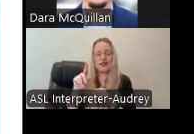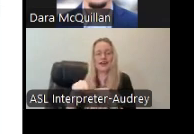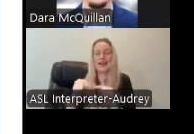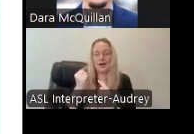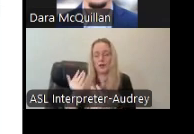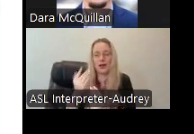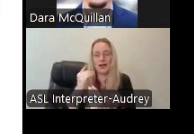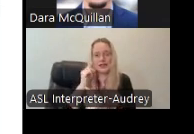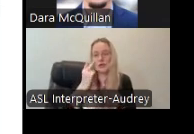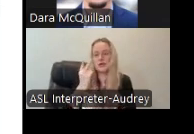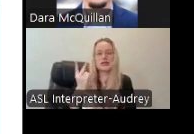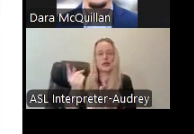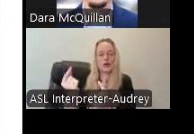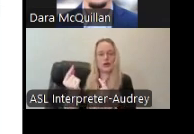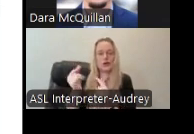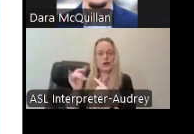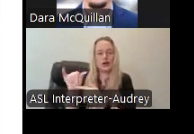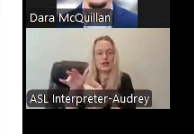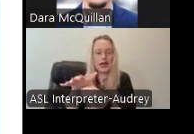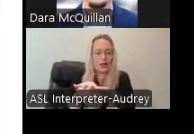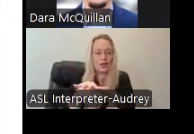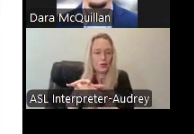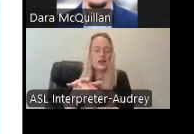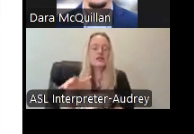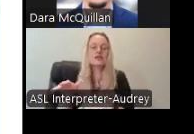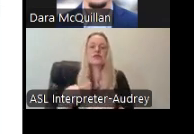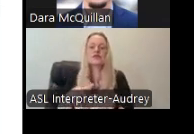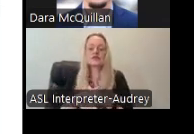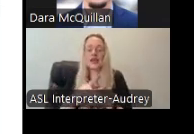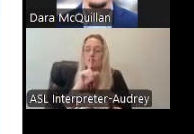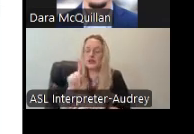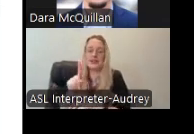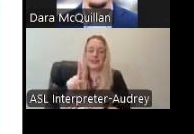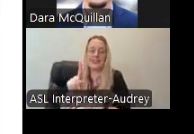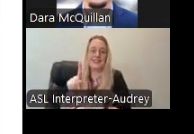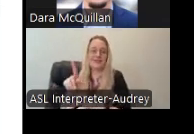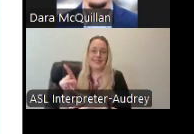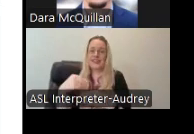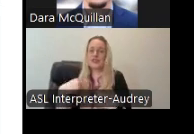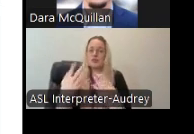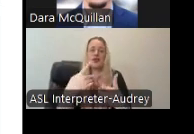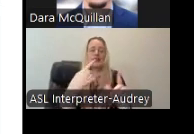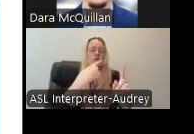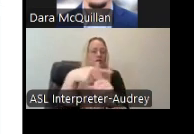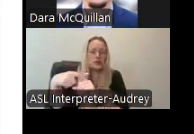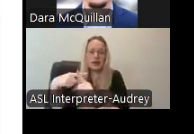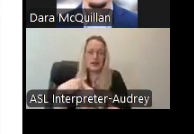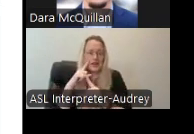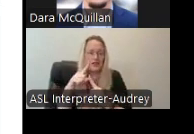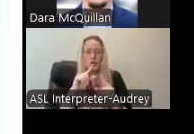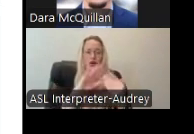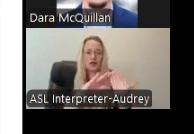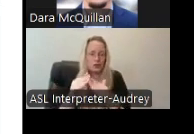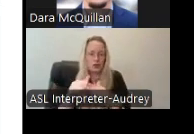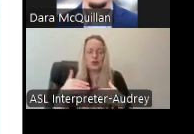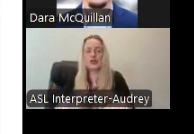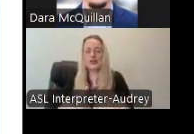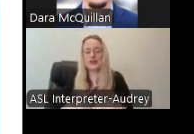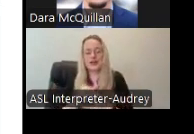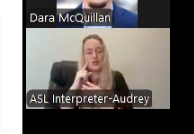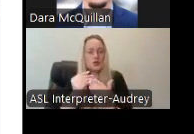that location. Yes. It's nothing but positive for everybody and the growth for the community.